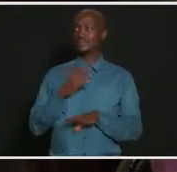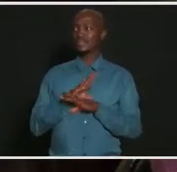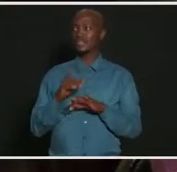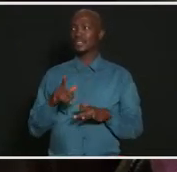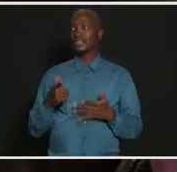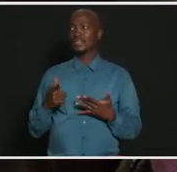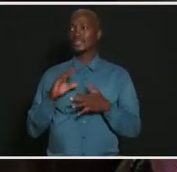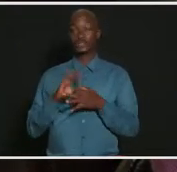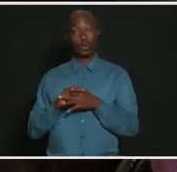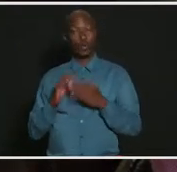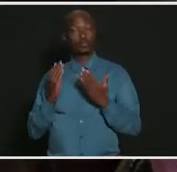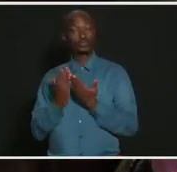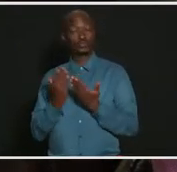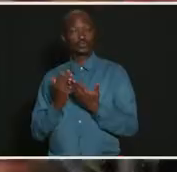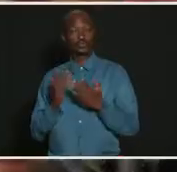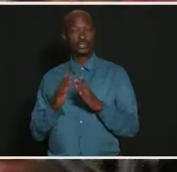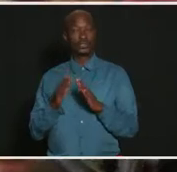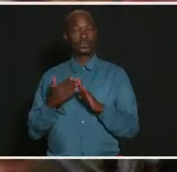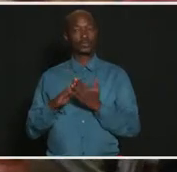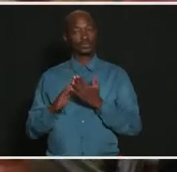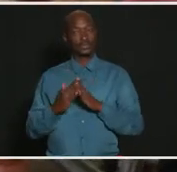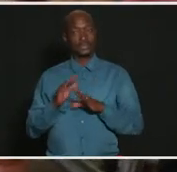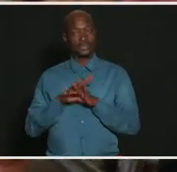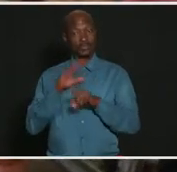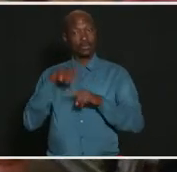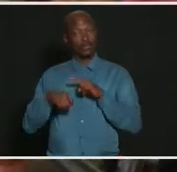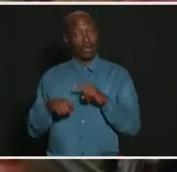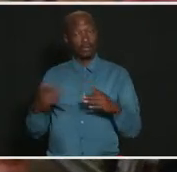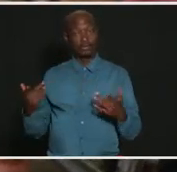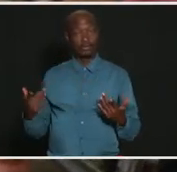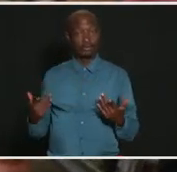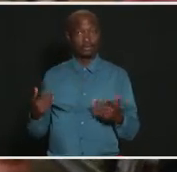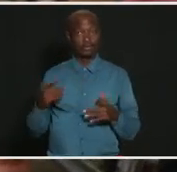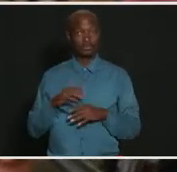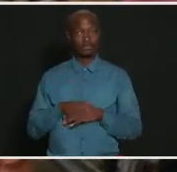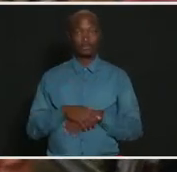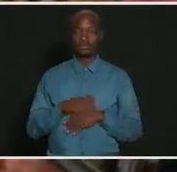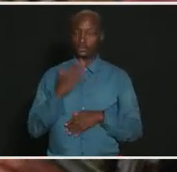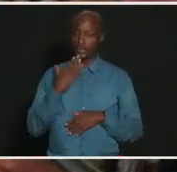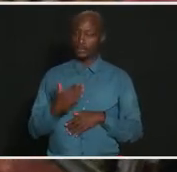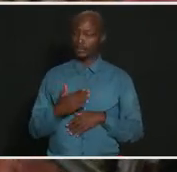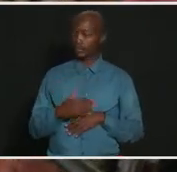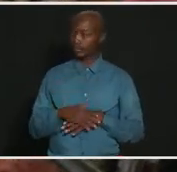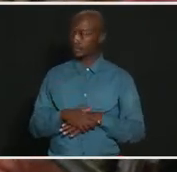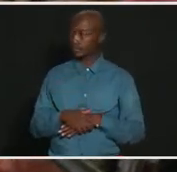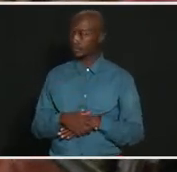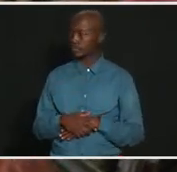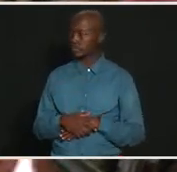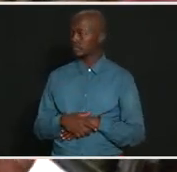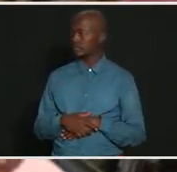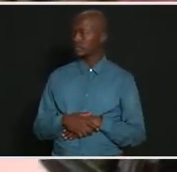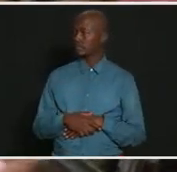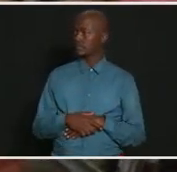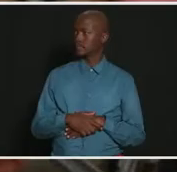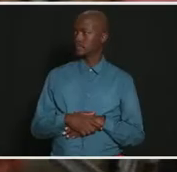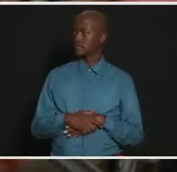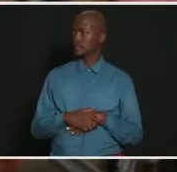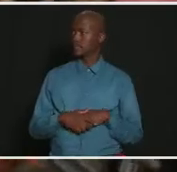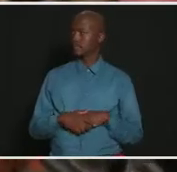as the homeschooling Community have discovered and the best ones are thank